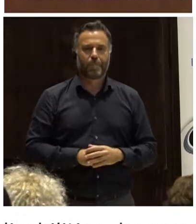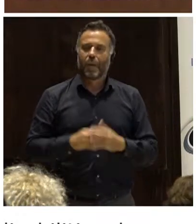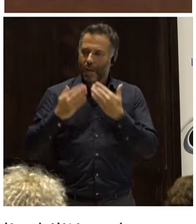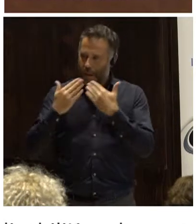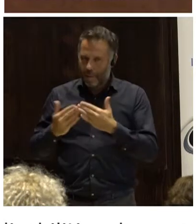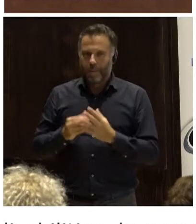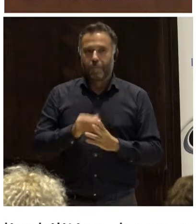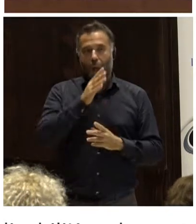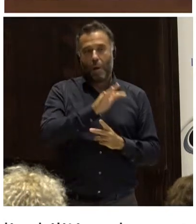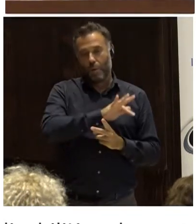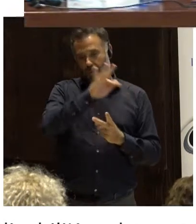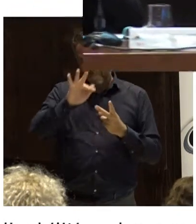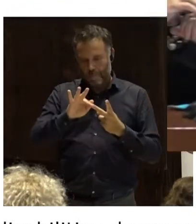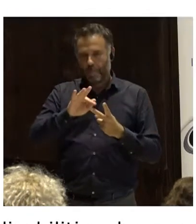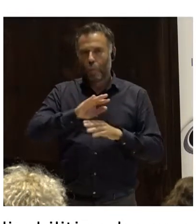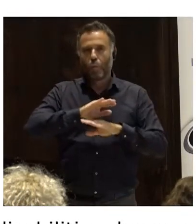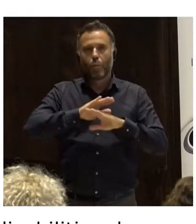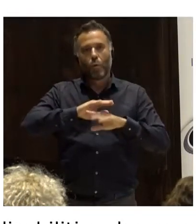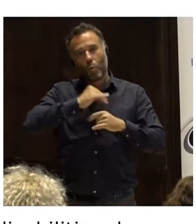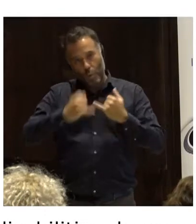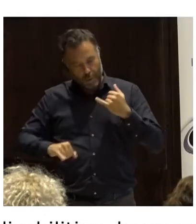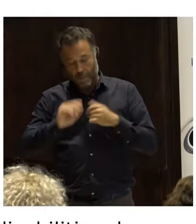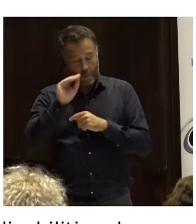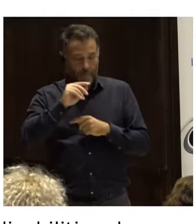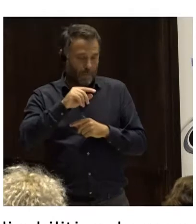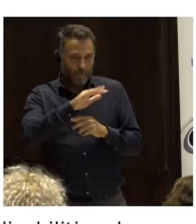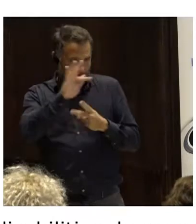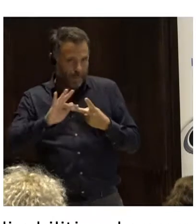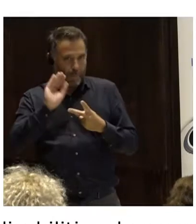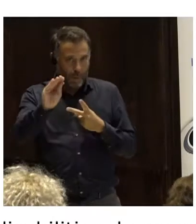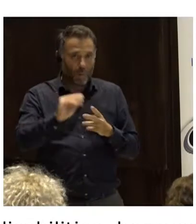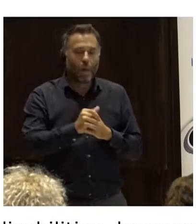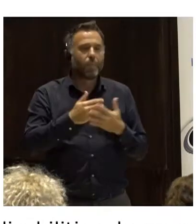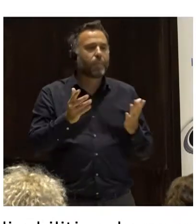question. What are the differences of pre-play and human-mediated play?